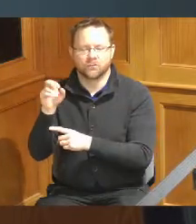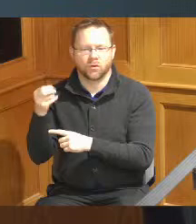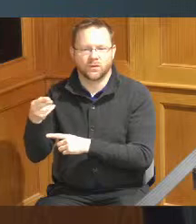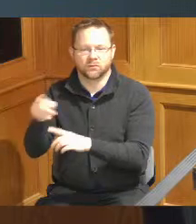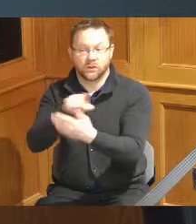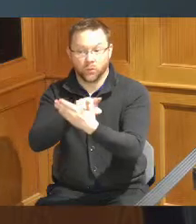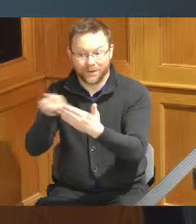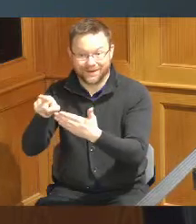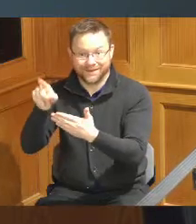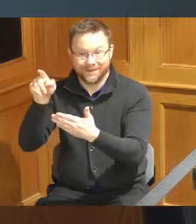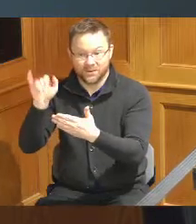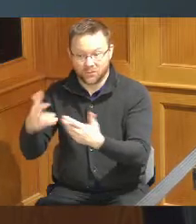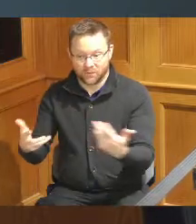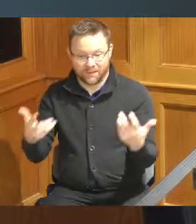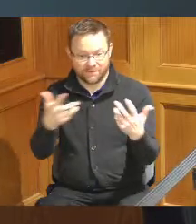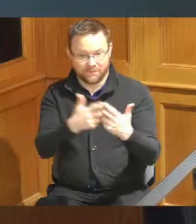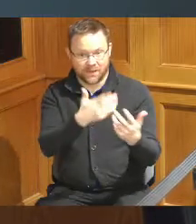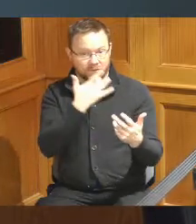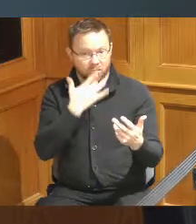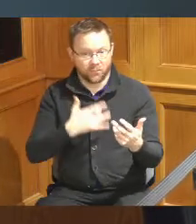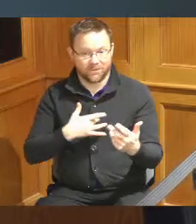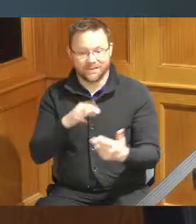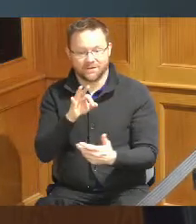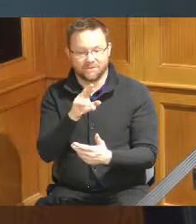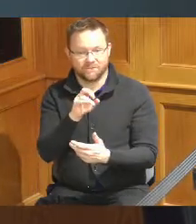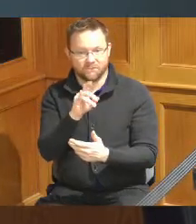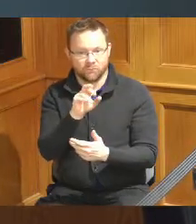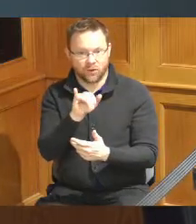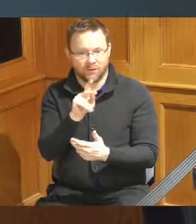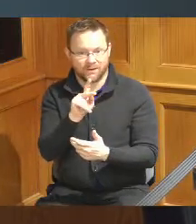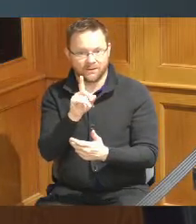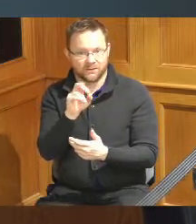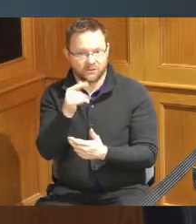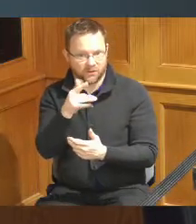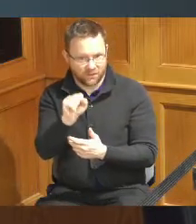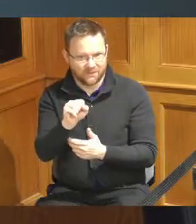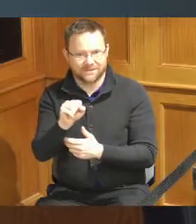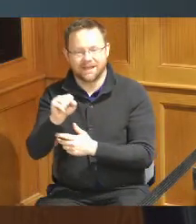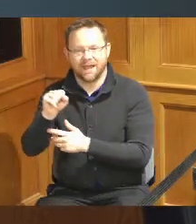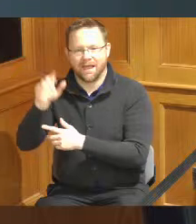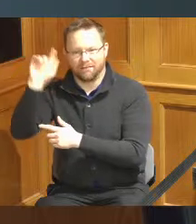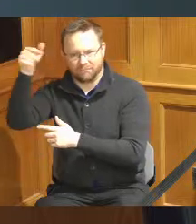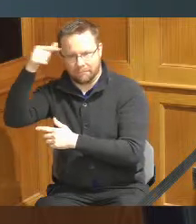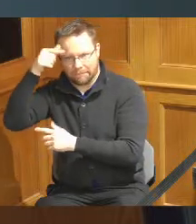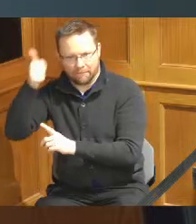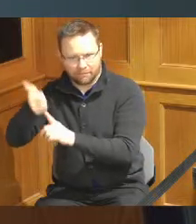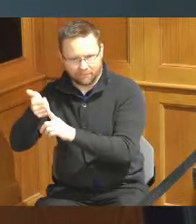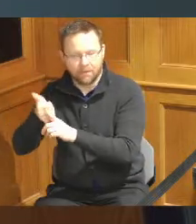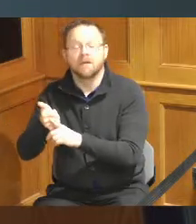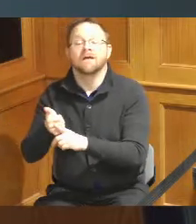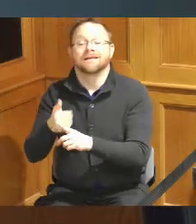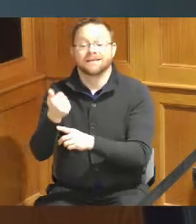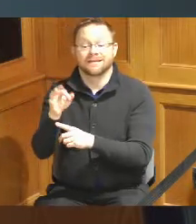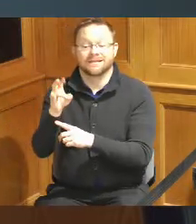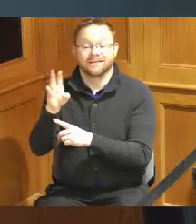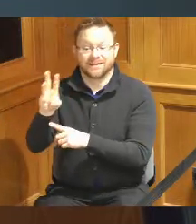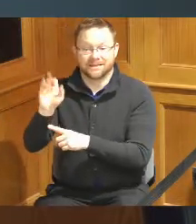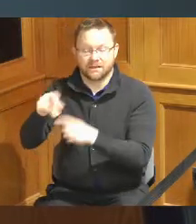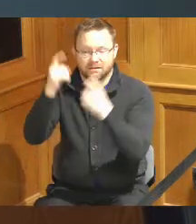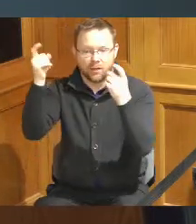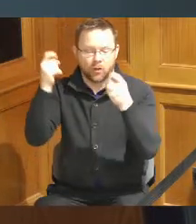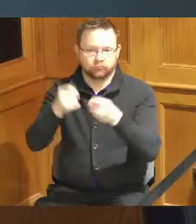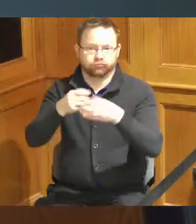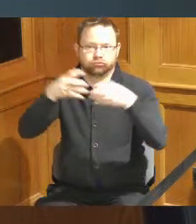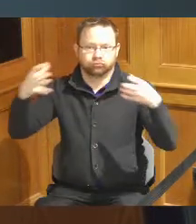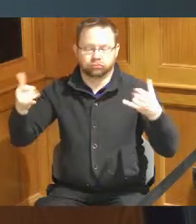which corresponded with the birthdays of Frederick Douglass and Abraham Lincoln. In 1976, this celebration was expanded